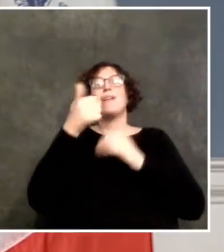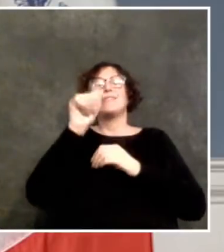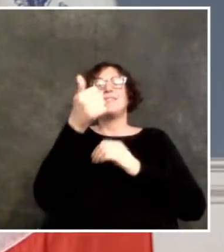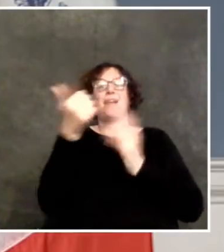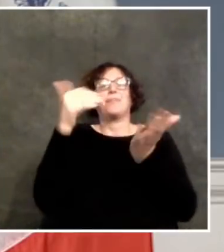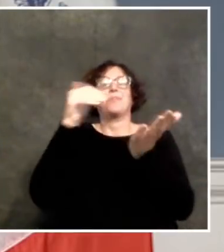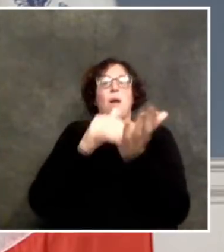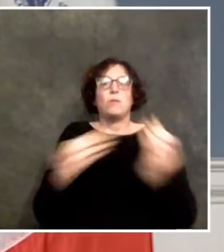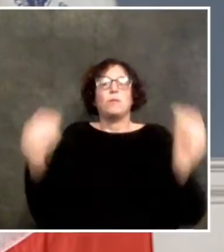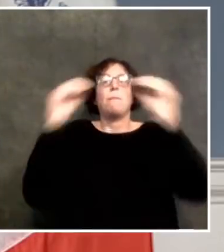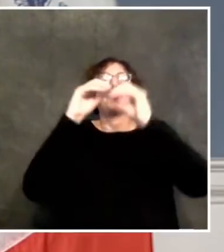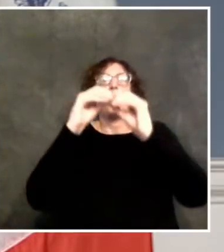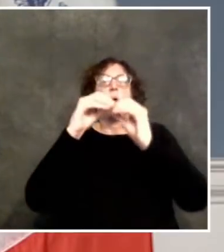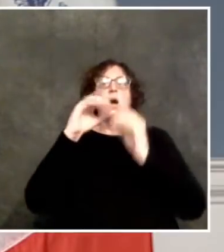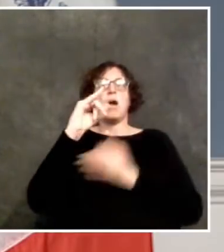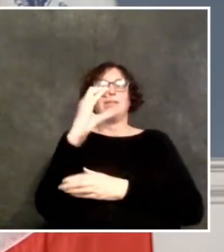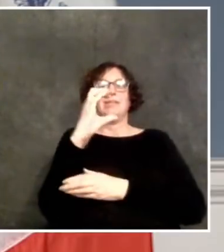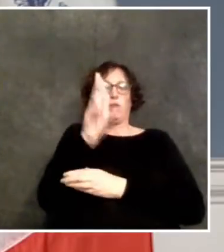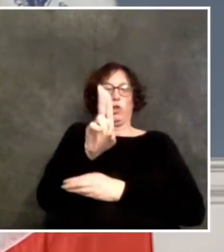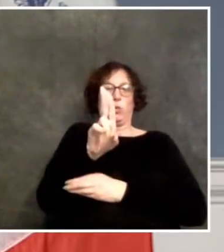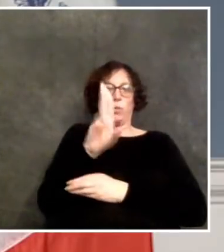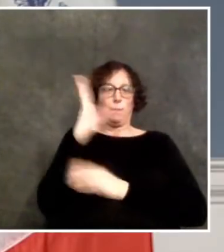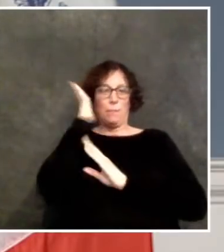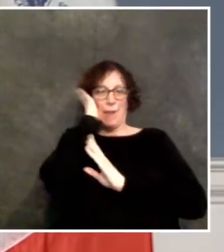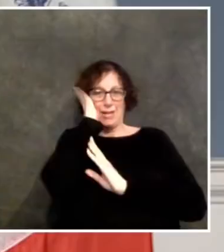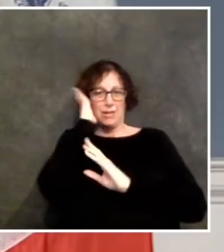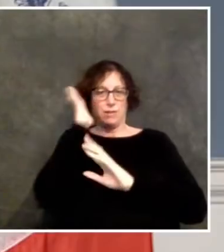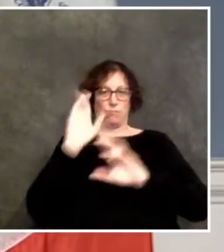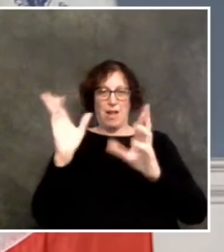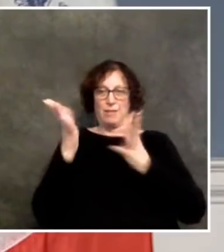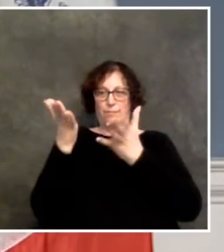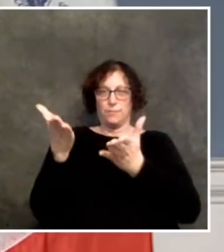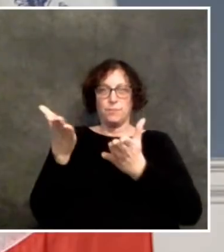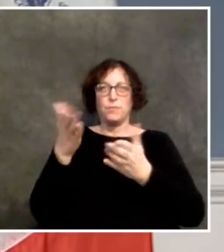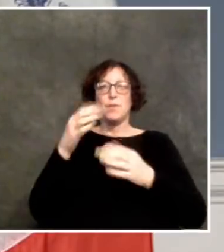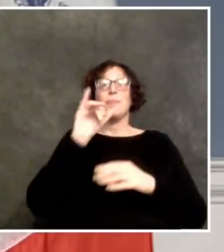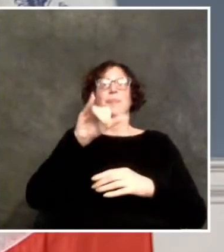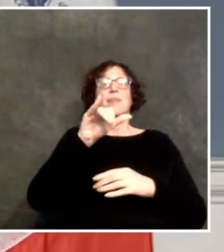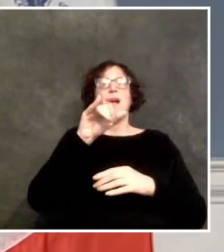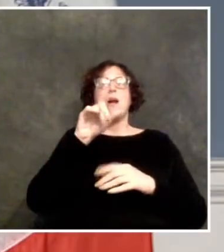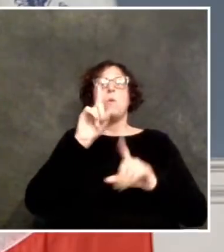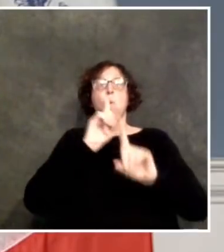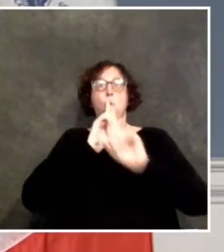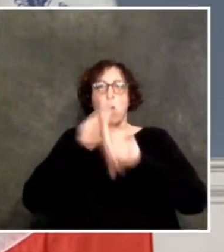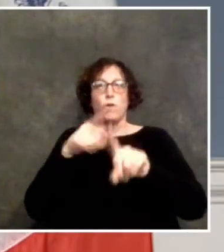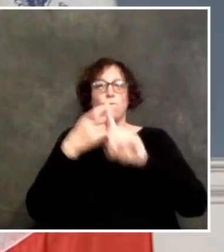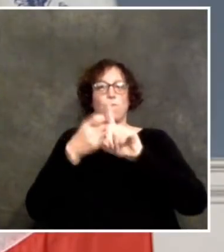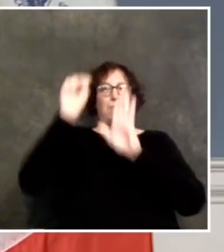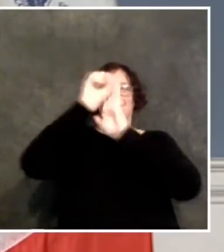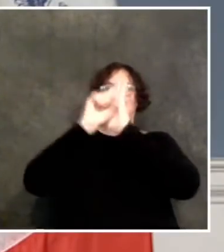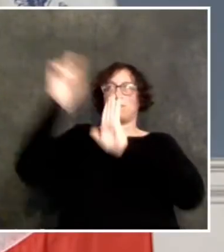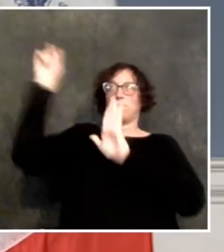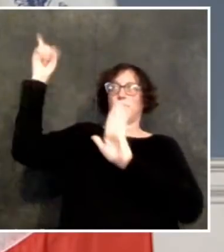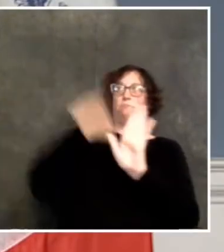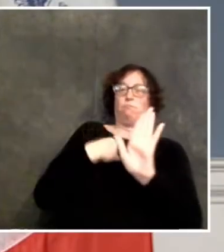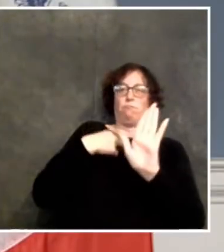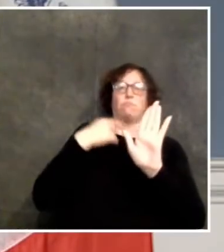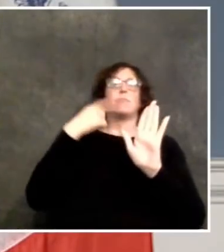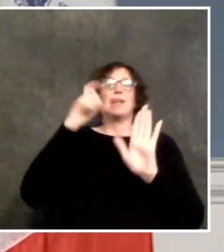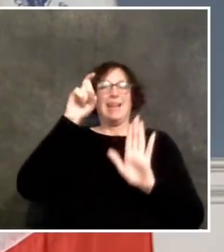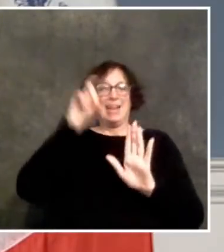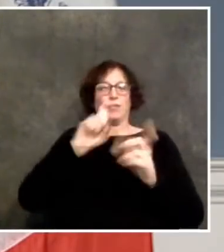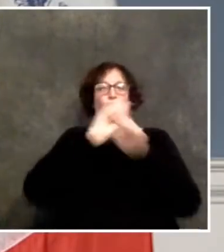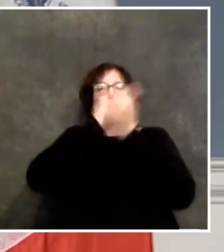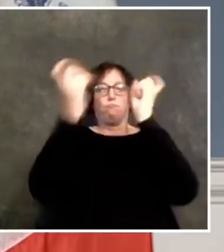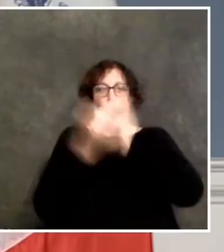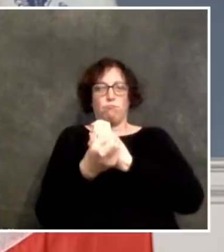do that by state mandate, and I'm certain they are doing that. But what will happen every day in all sorts of hospitals is it doesn't matter what